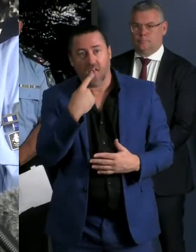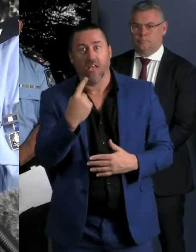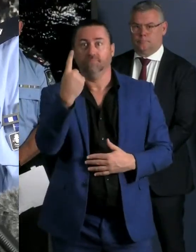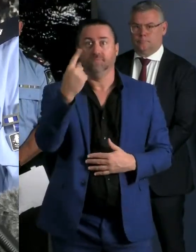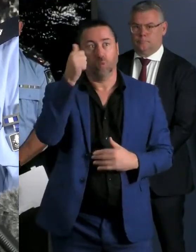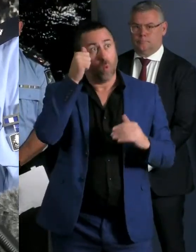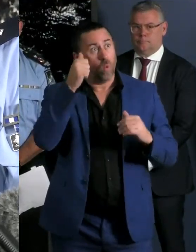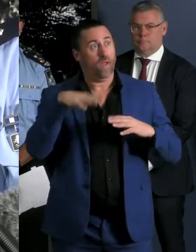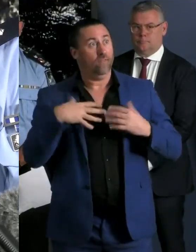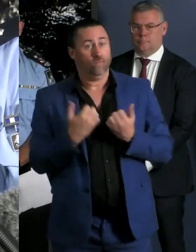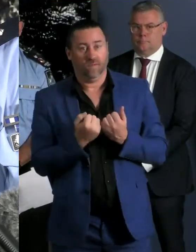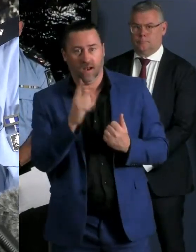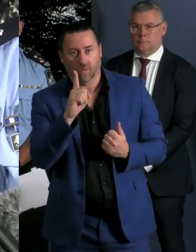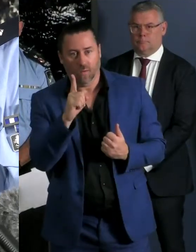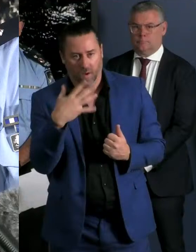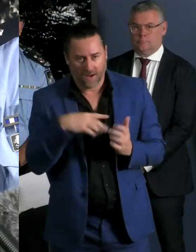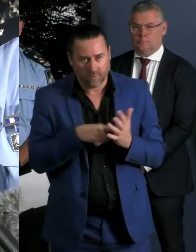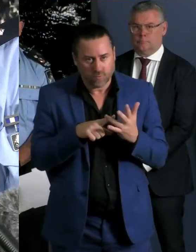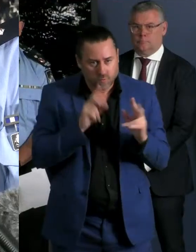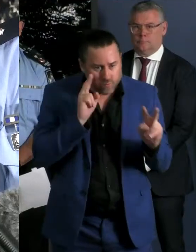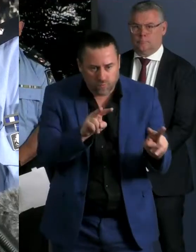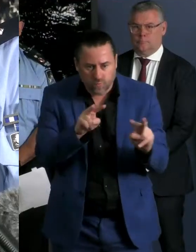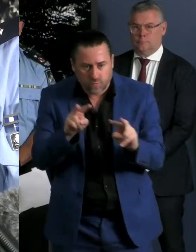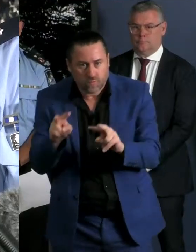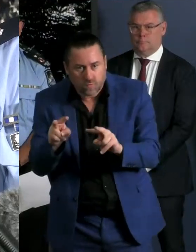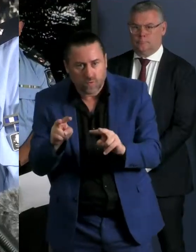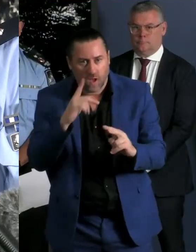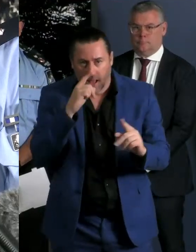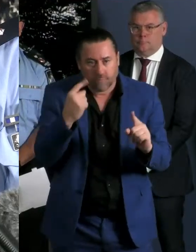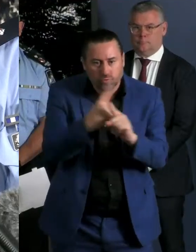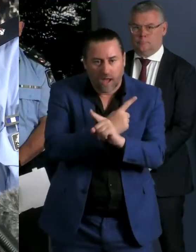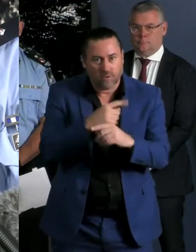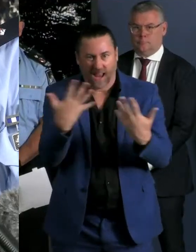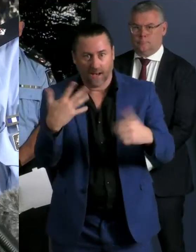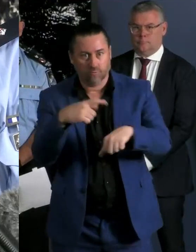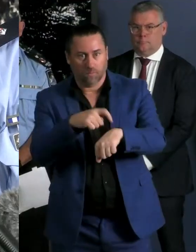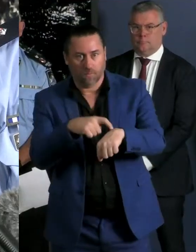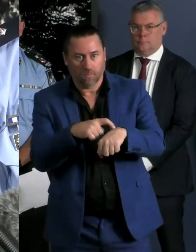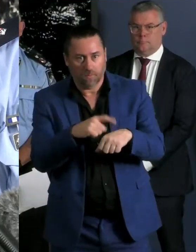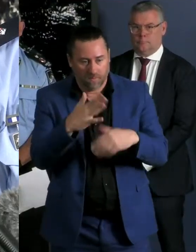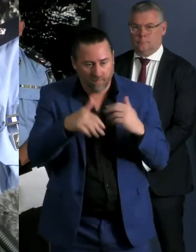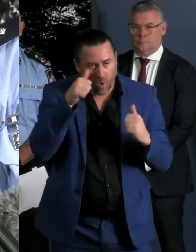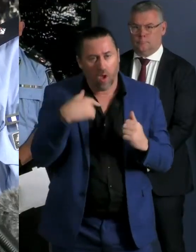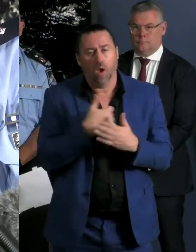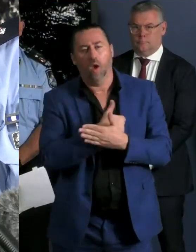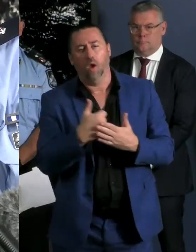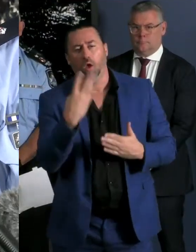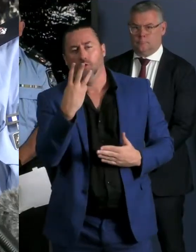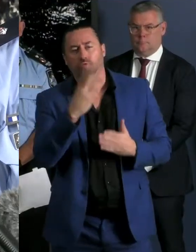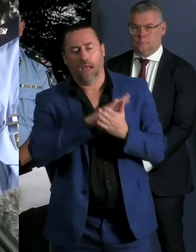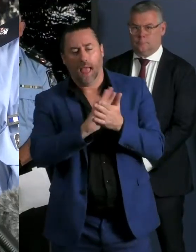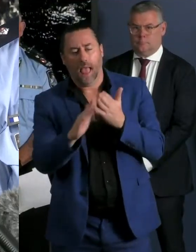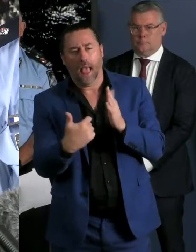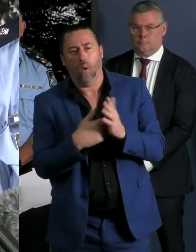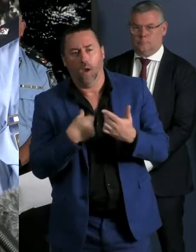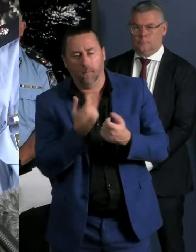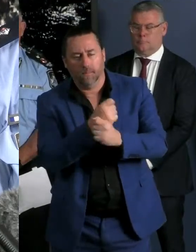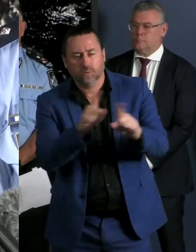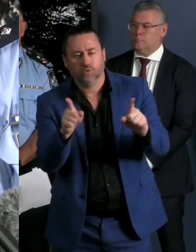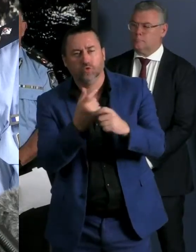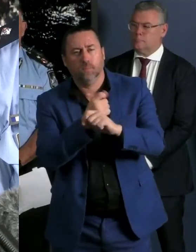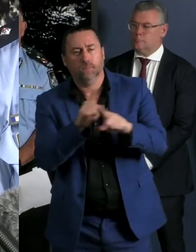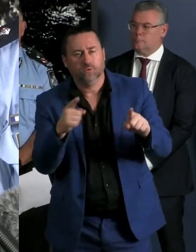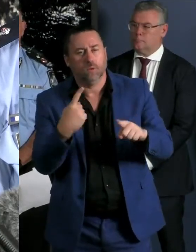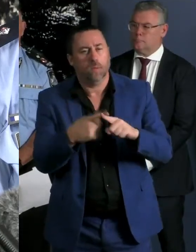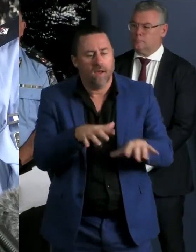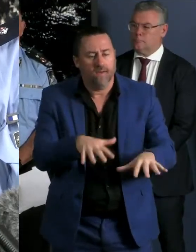all residents in North Queensland to keep up to date with our 3-hourly cyclone warnings, as well as any further flood warnings